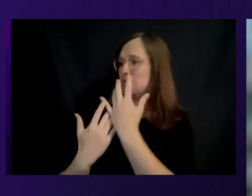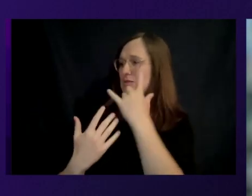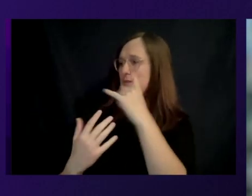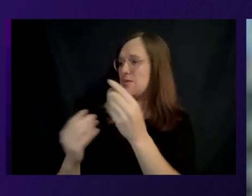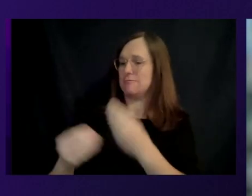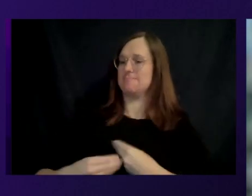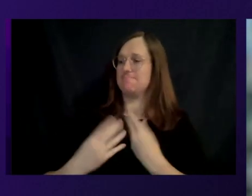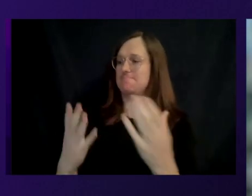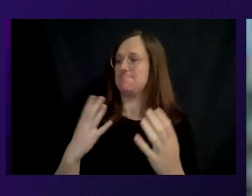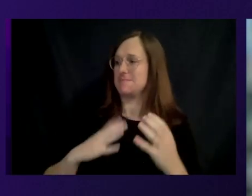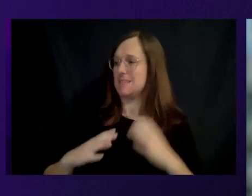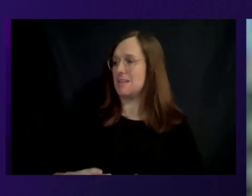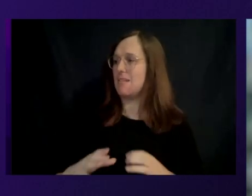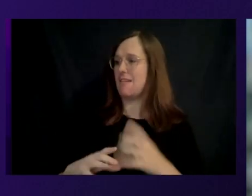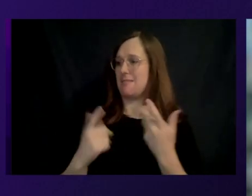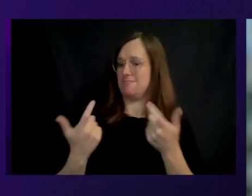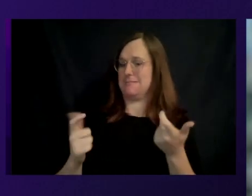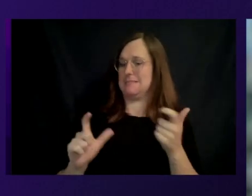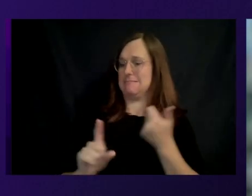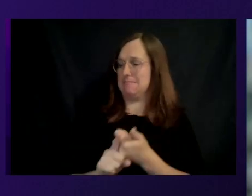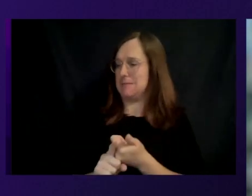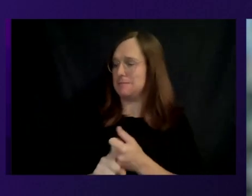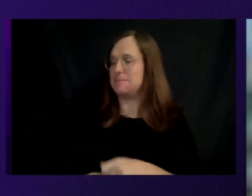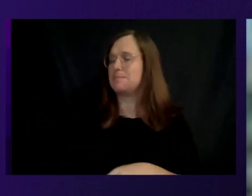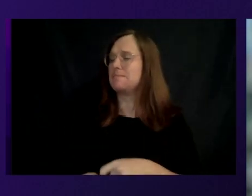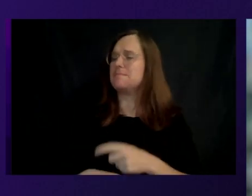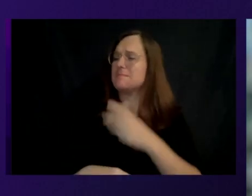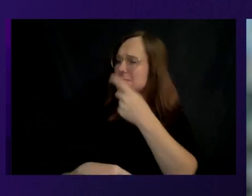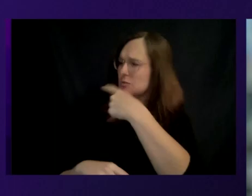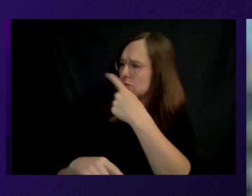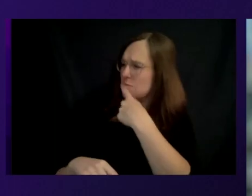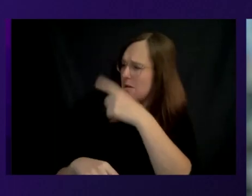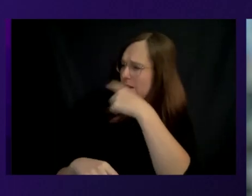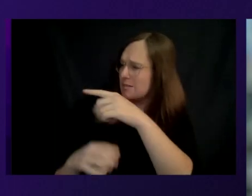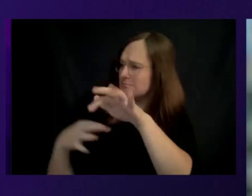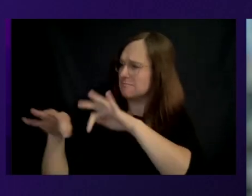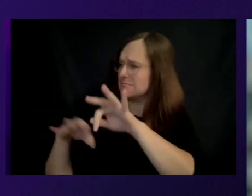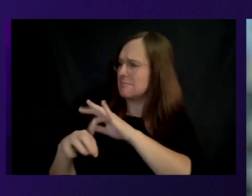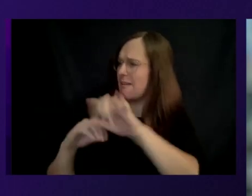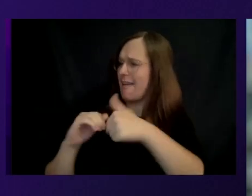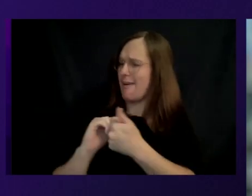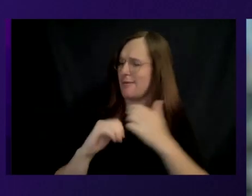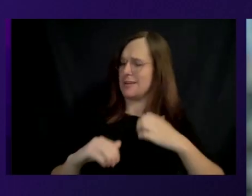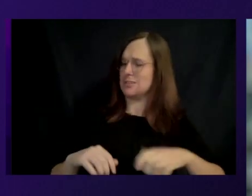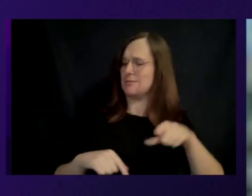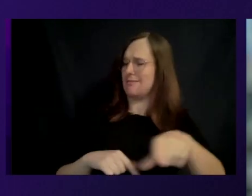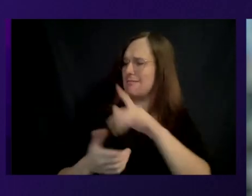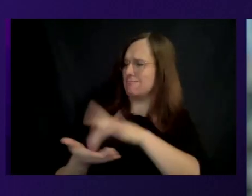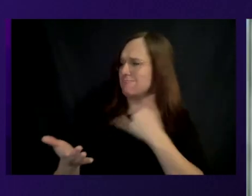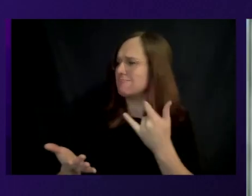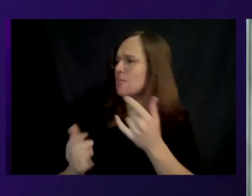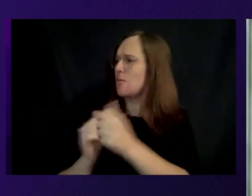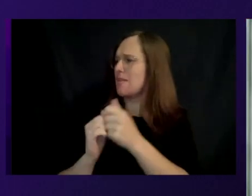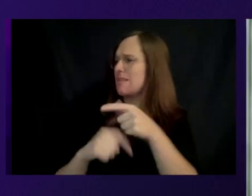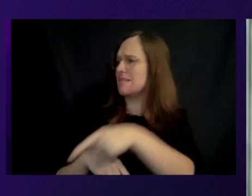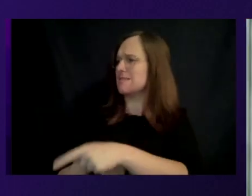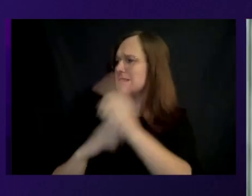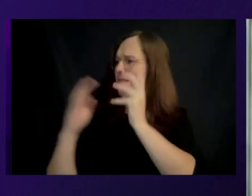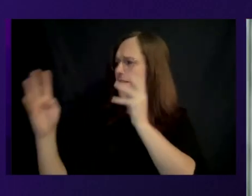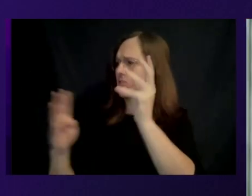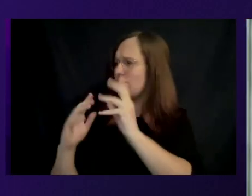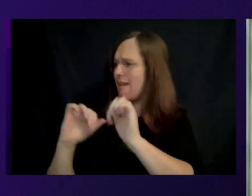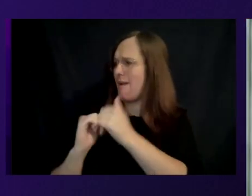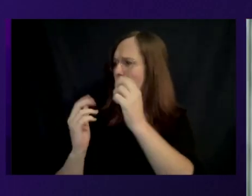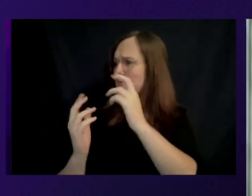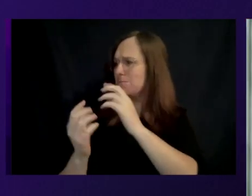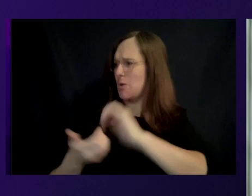has had. So could you also talk about how customers have taken advantage of this innovation and how partners can help use it? Absolutely. Well,